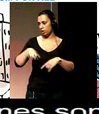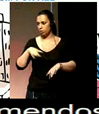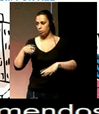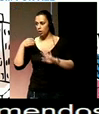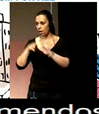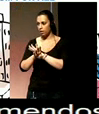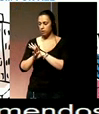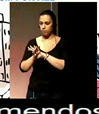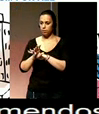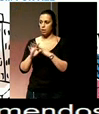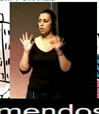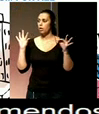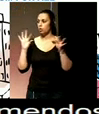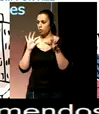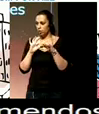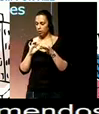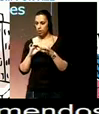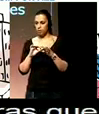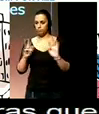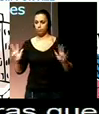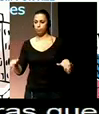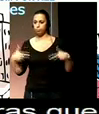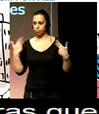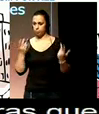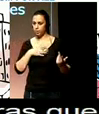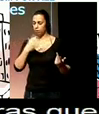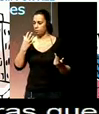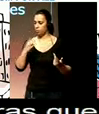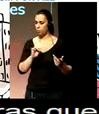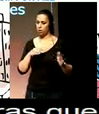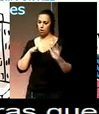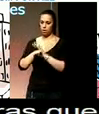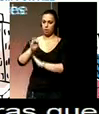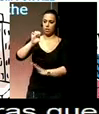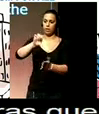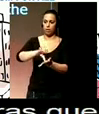and allows access to the center from the outer areas of the city.